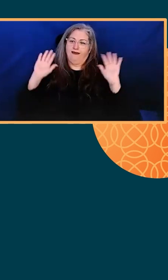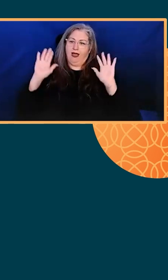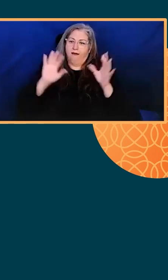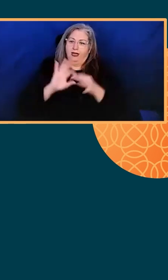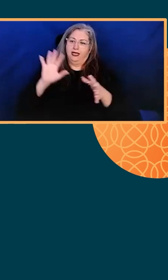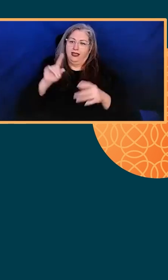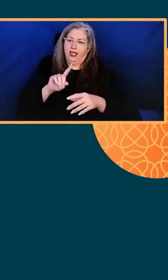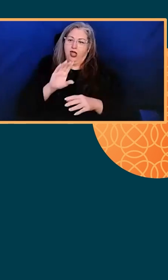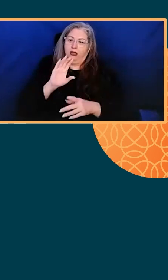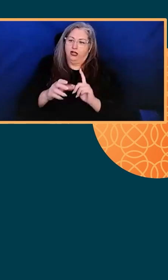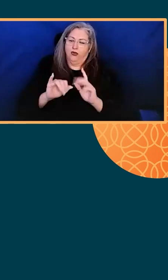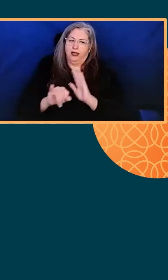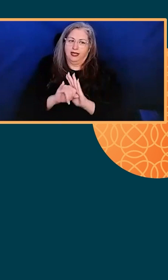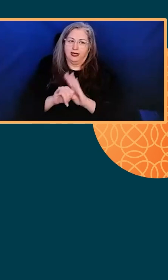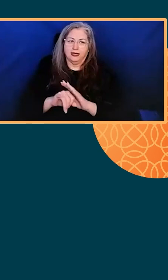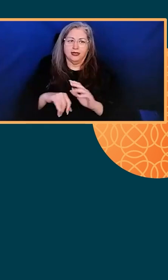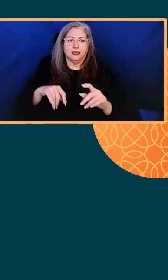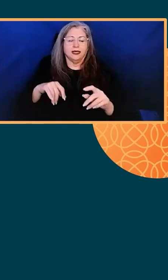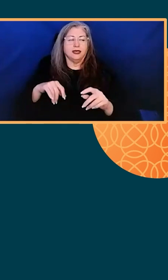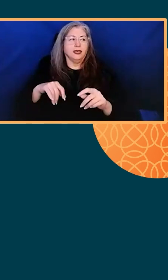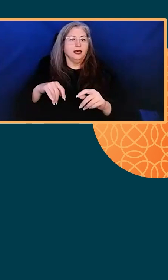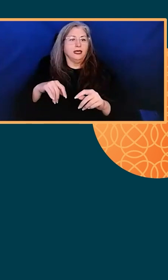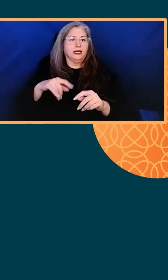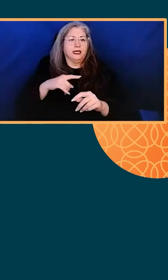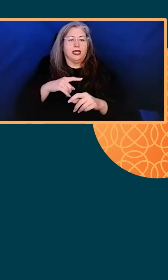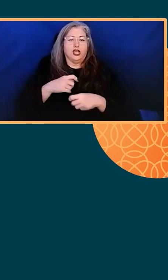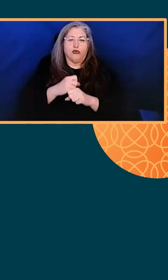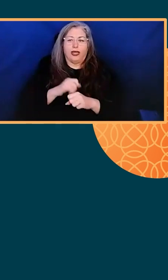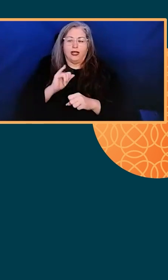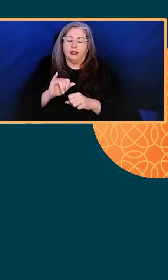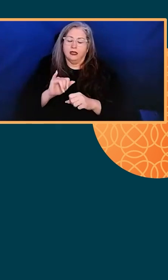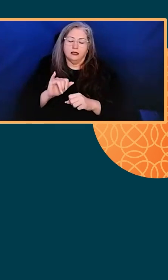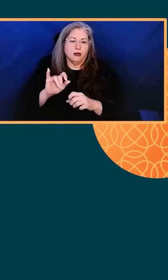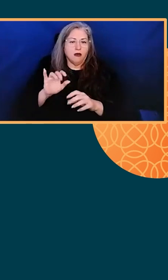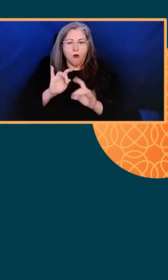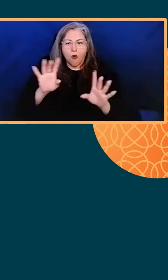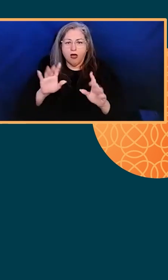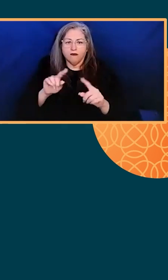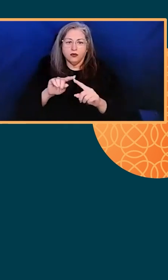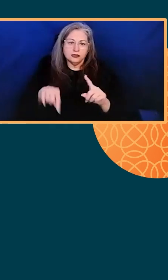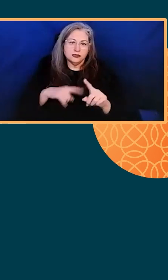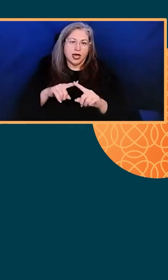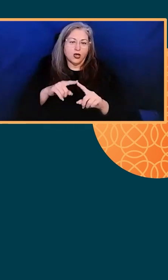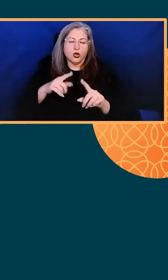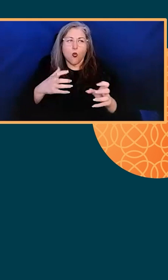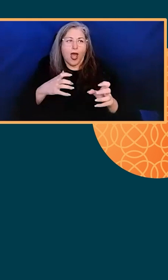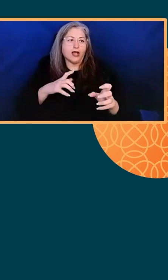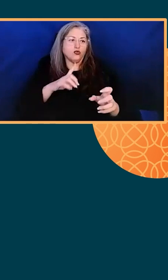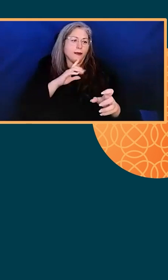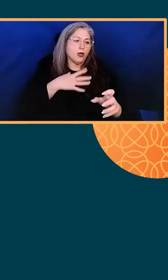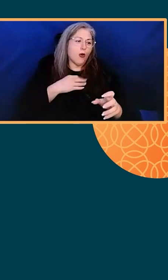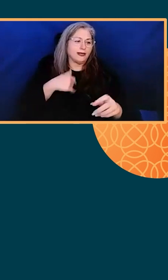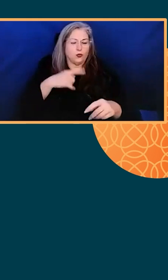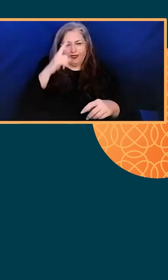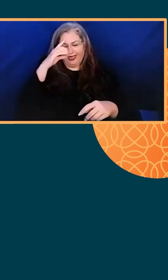identities, and creating these vicious cycles where we're like wanting to be white because we think white